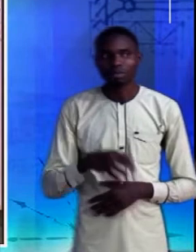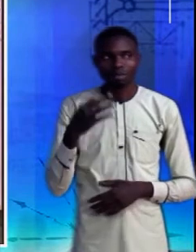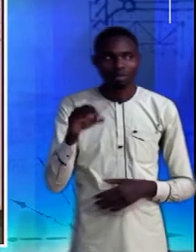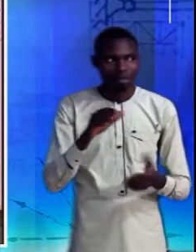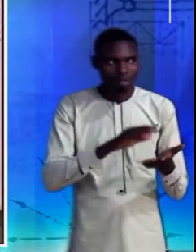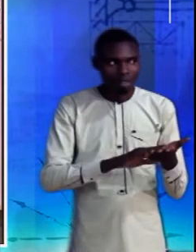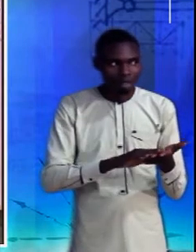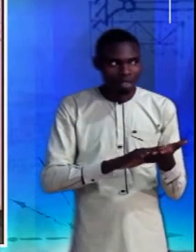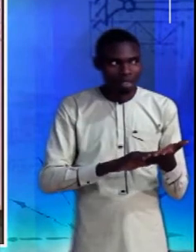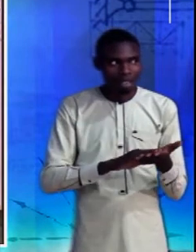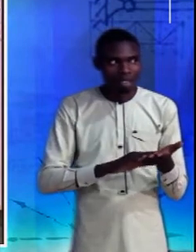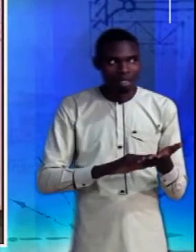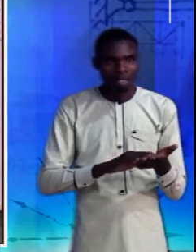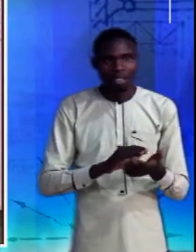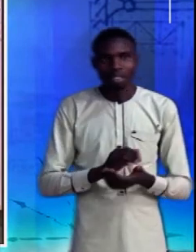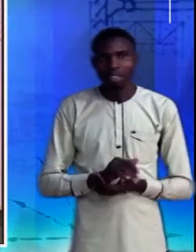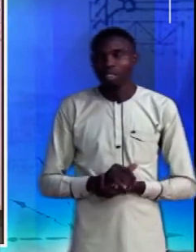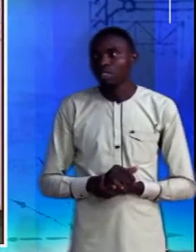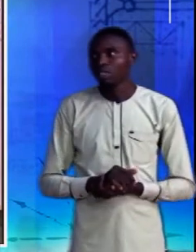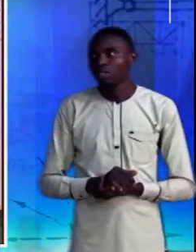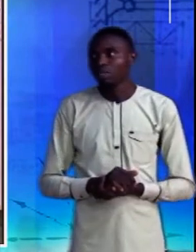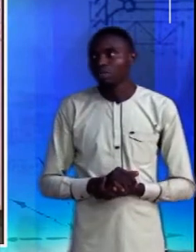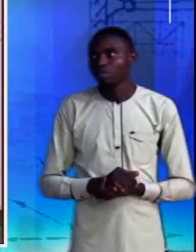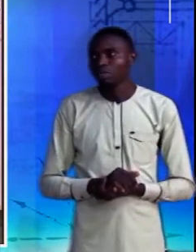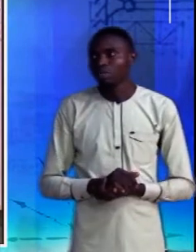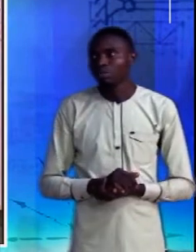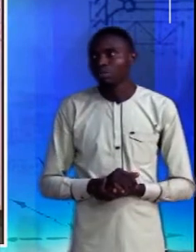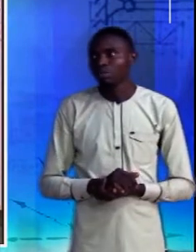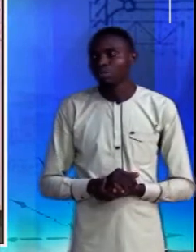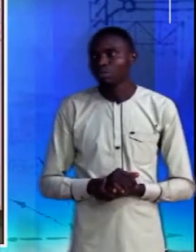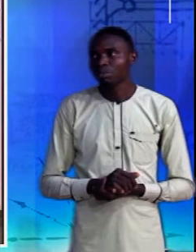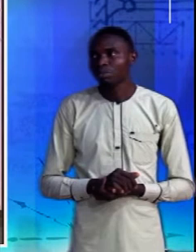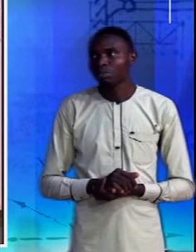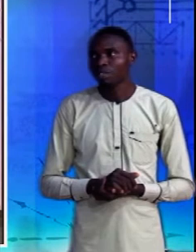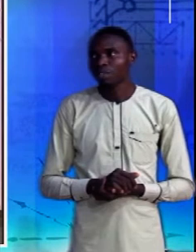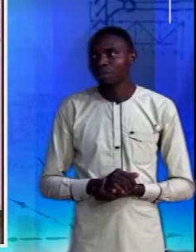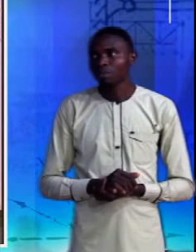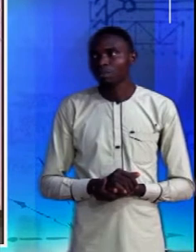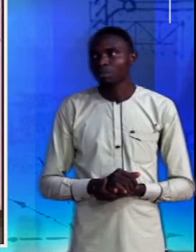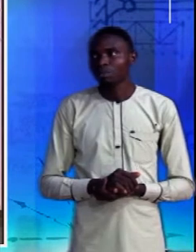for the whole second term? Now, let us